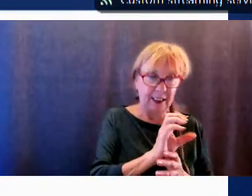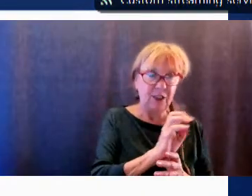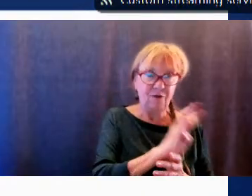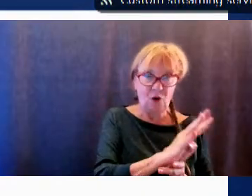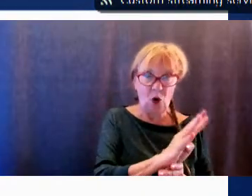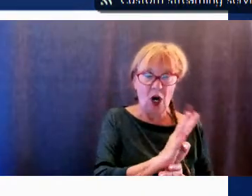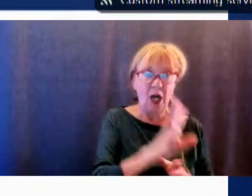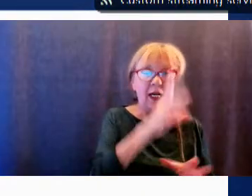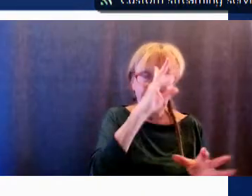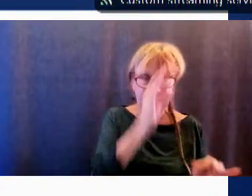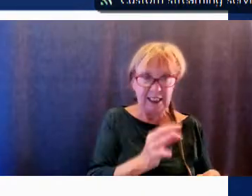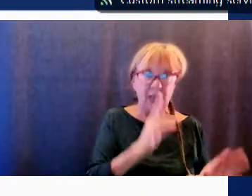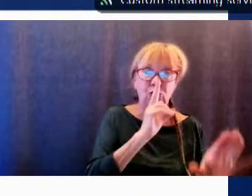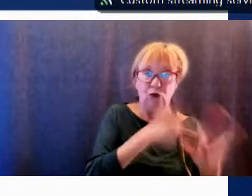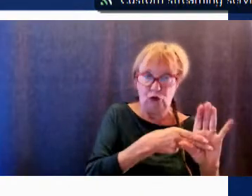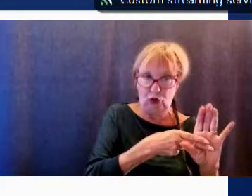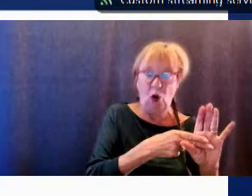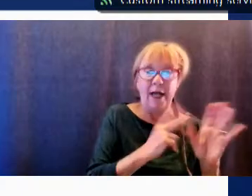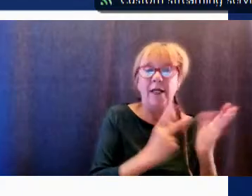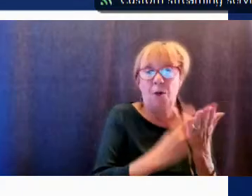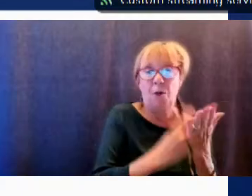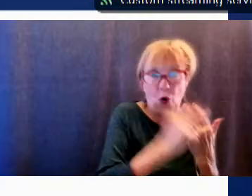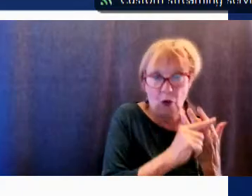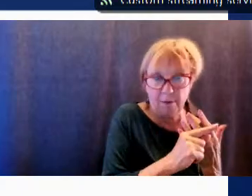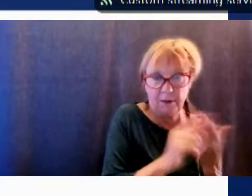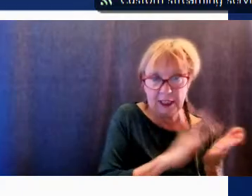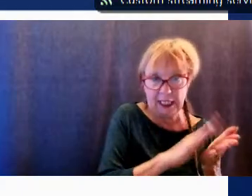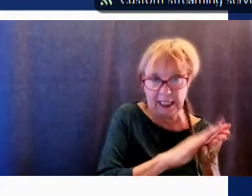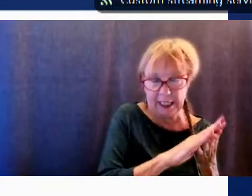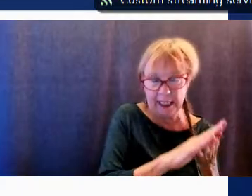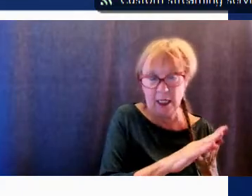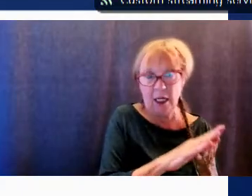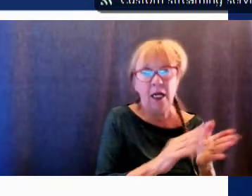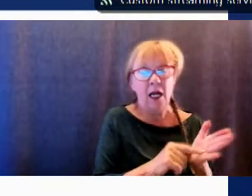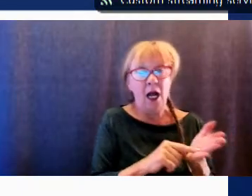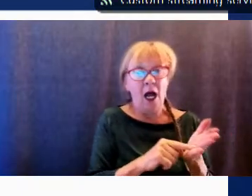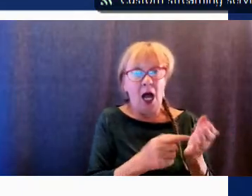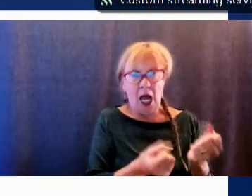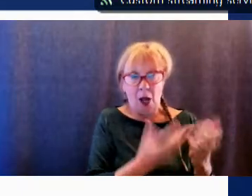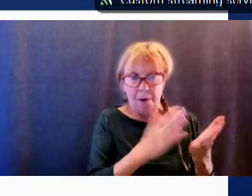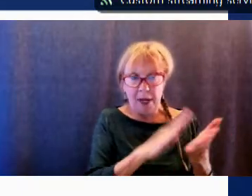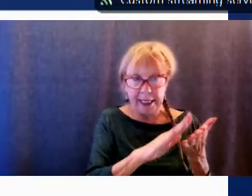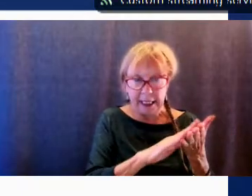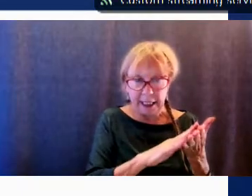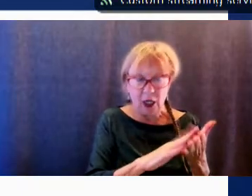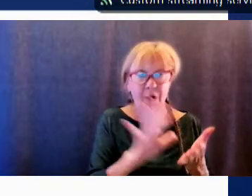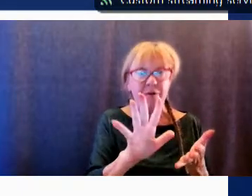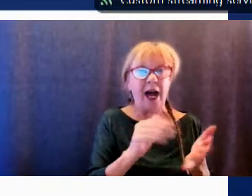into the program. In terms of those that we have cleared,